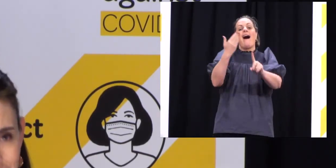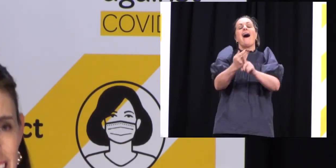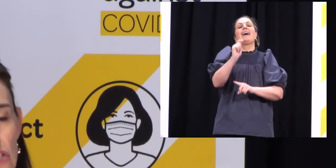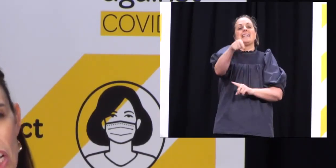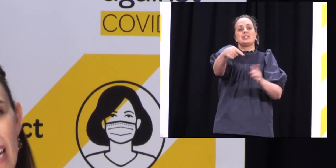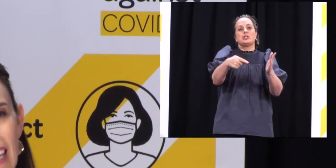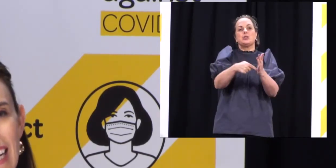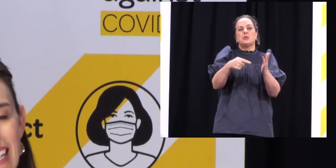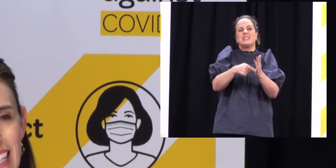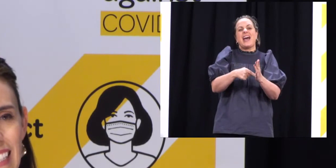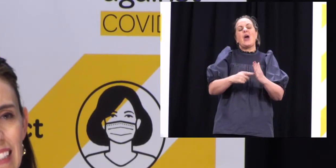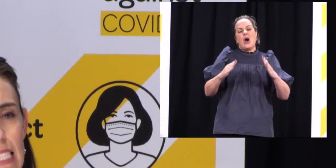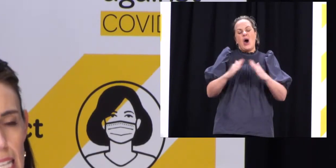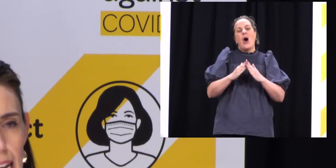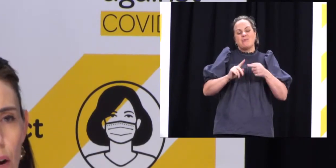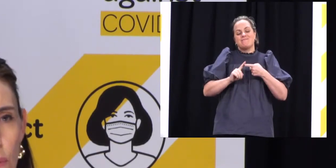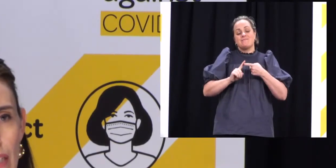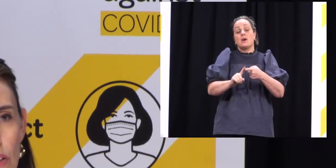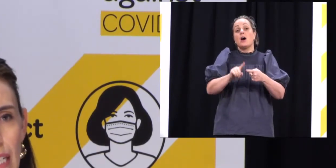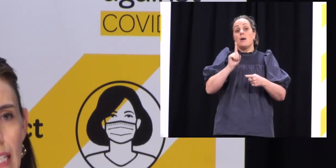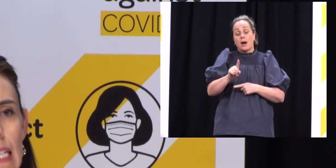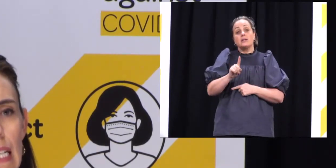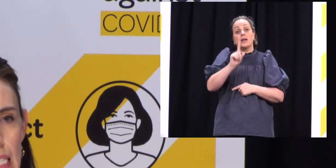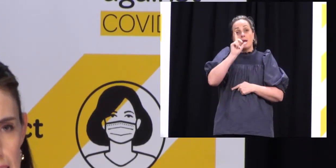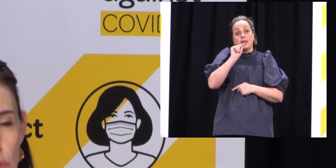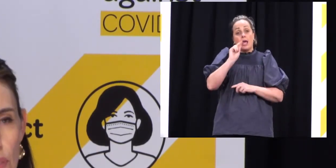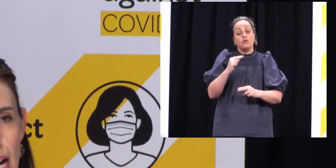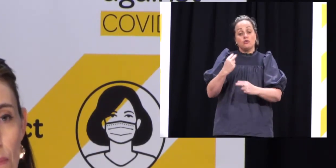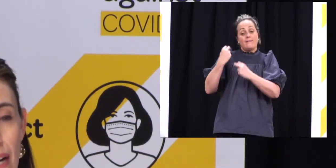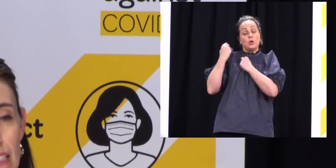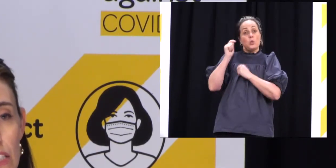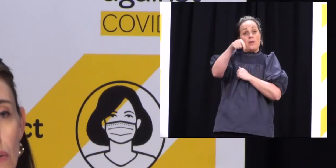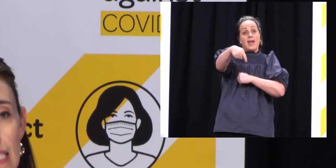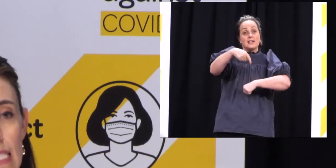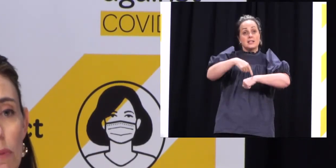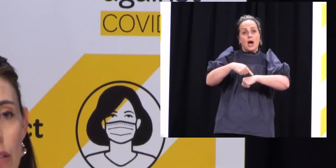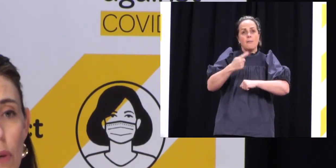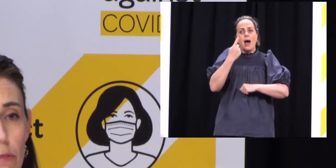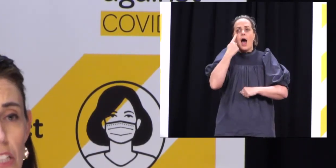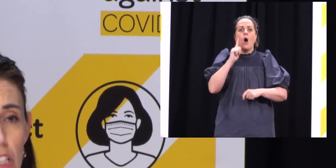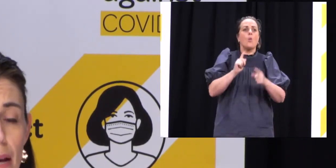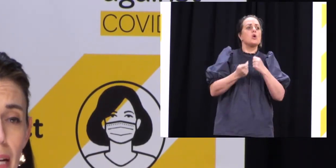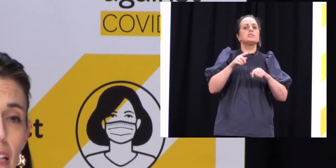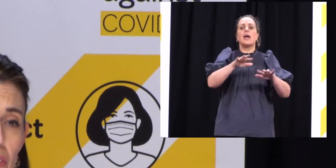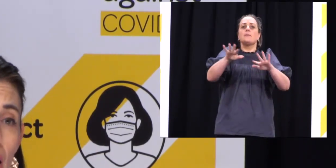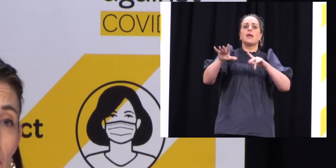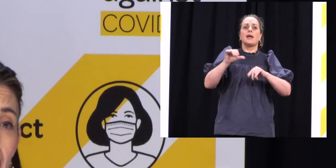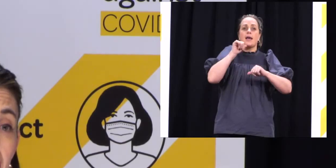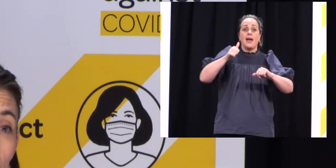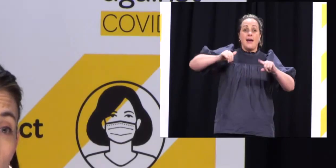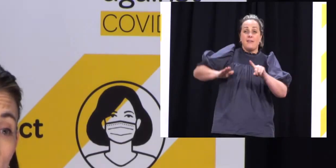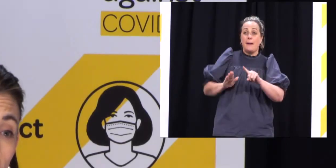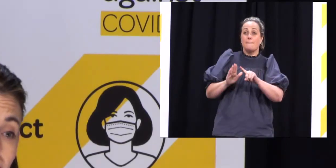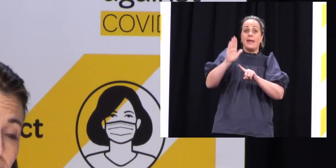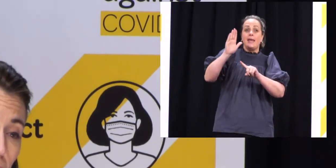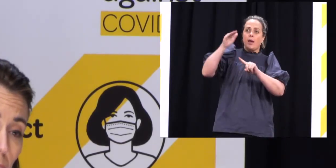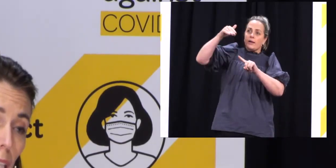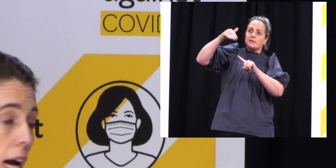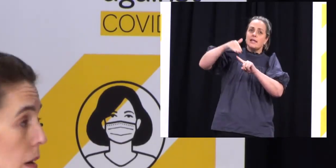actually, let's check in again then, see how we're looking, see what the outbreak is doing, and see whether we've reached that peak of the outbreak yet or